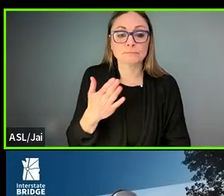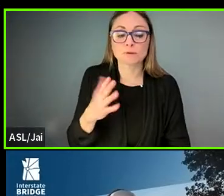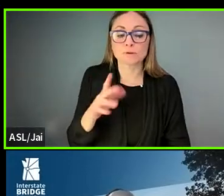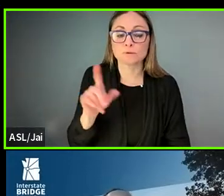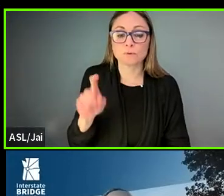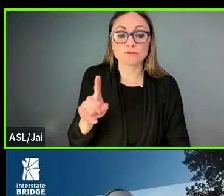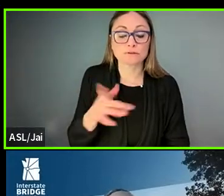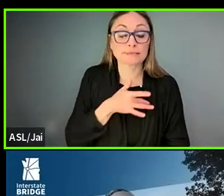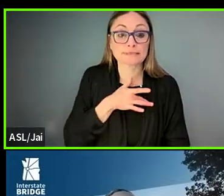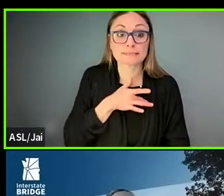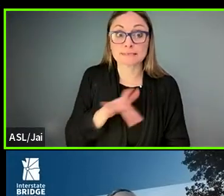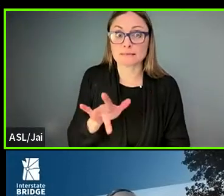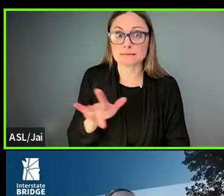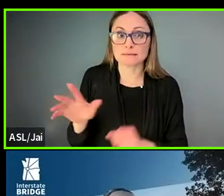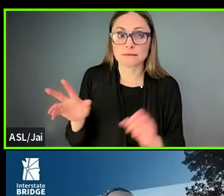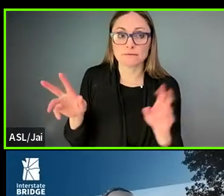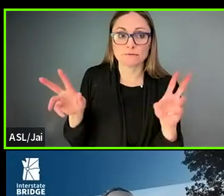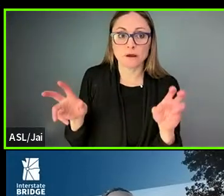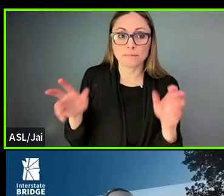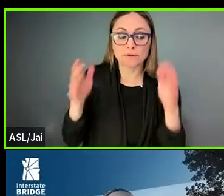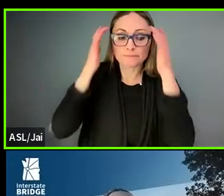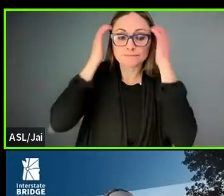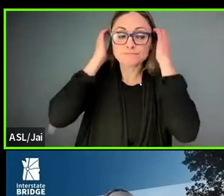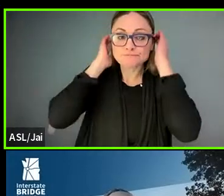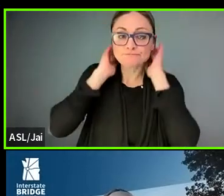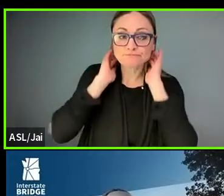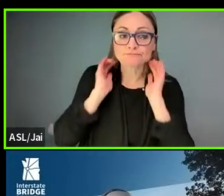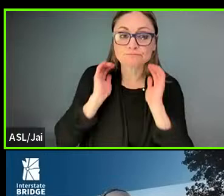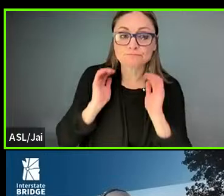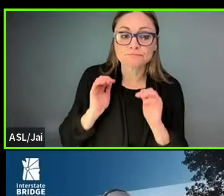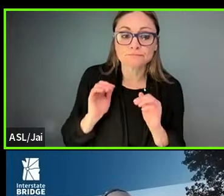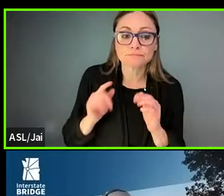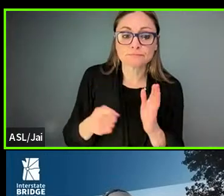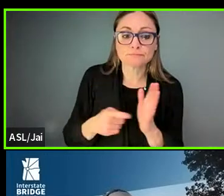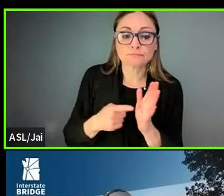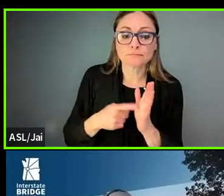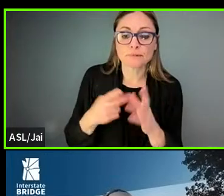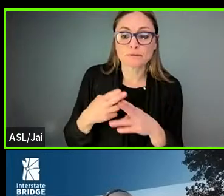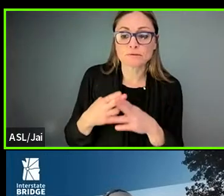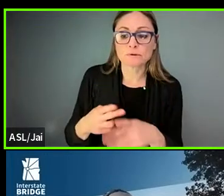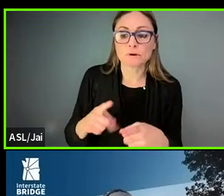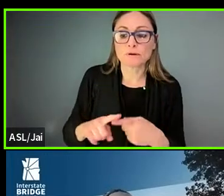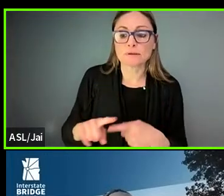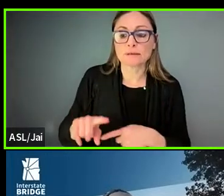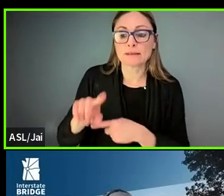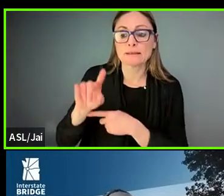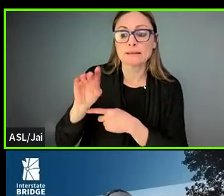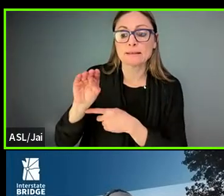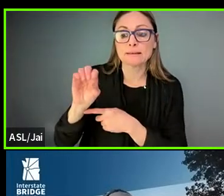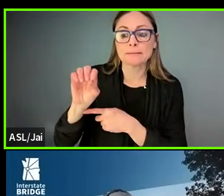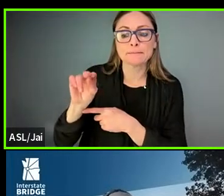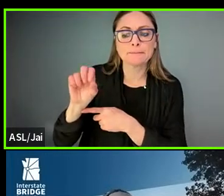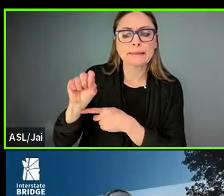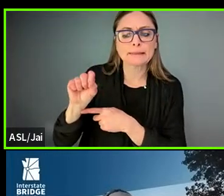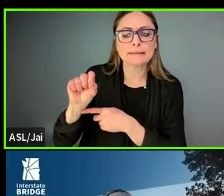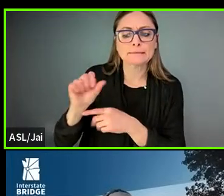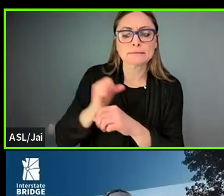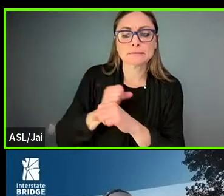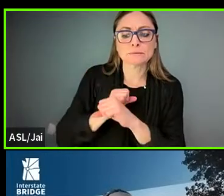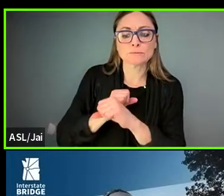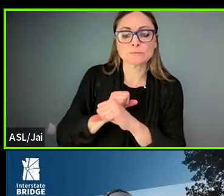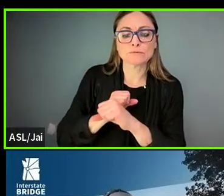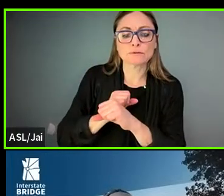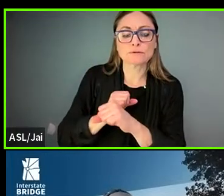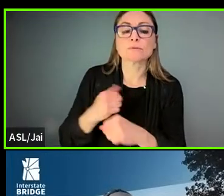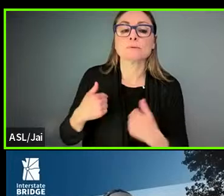thing, and it's sometimes called means prevention, and we've done bridge